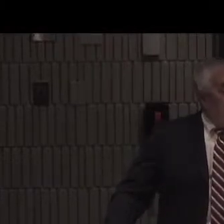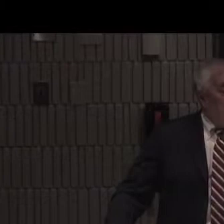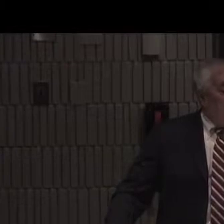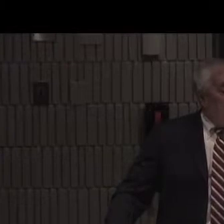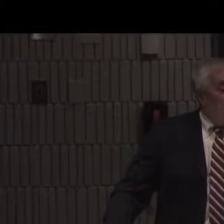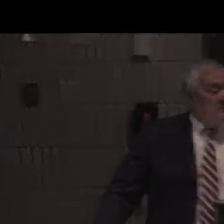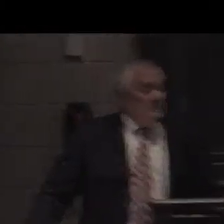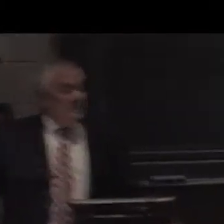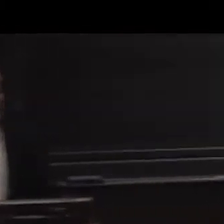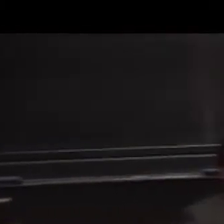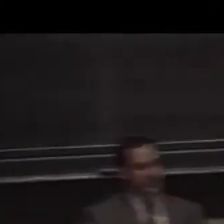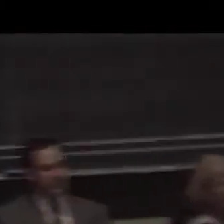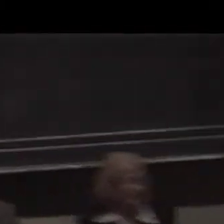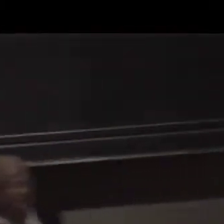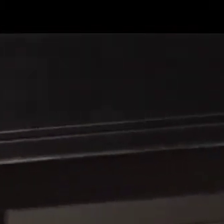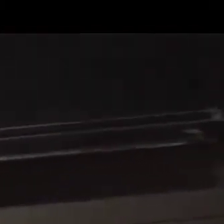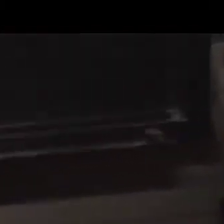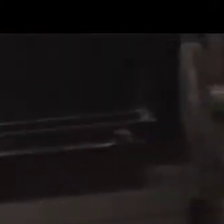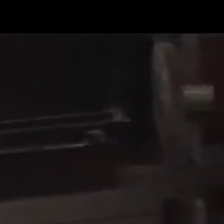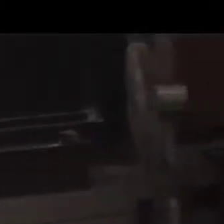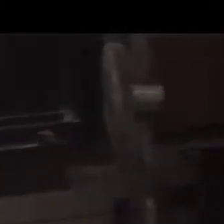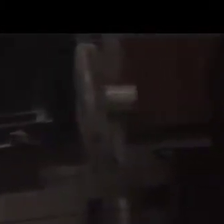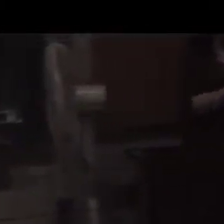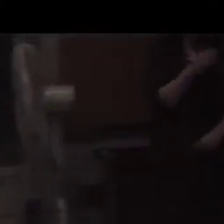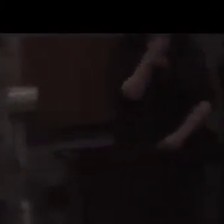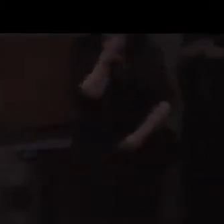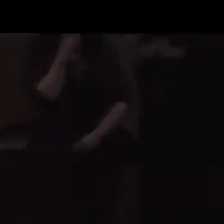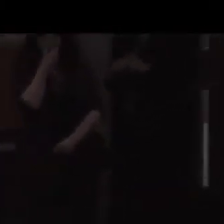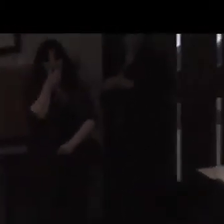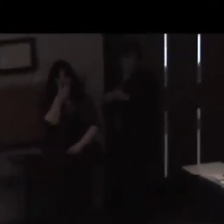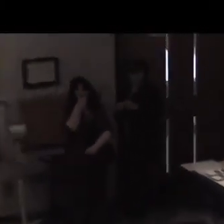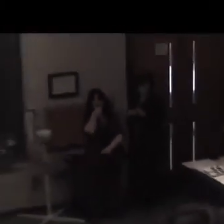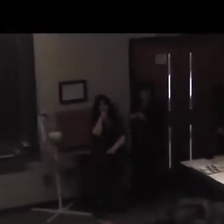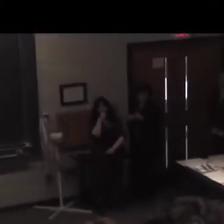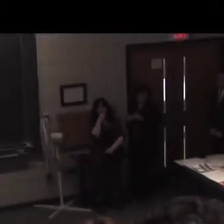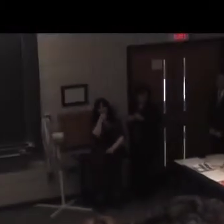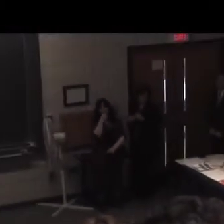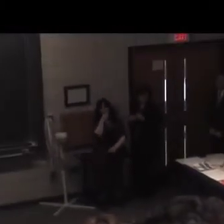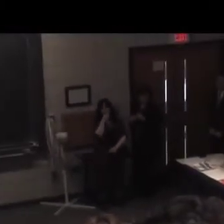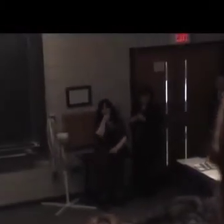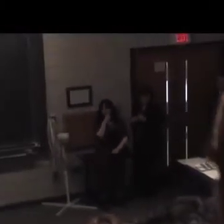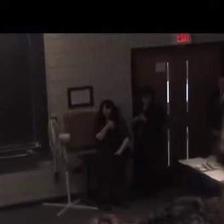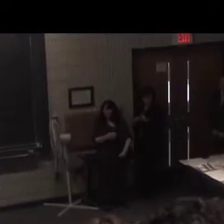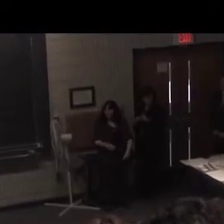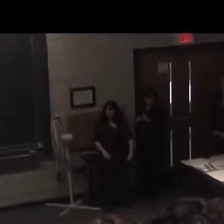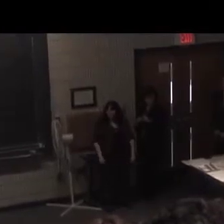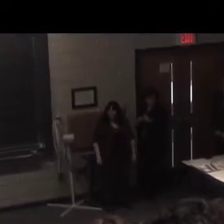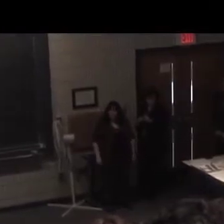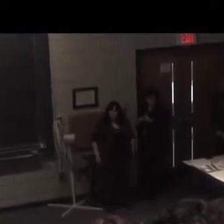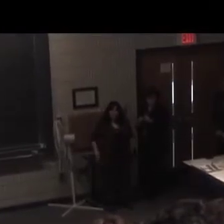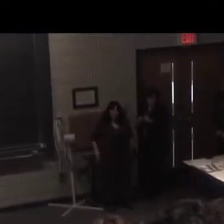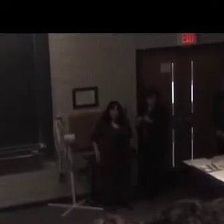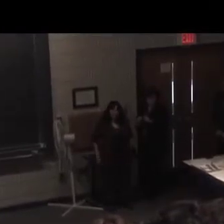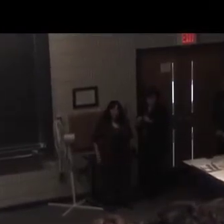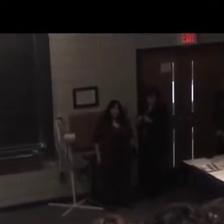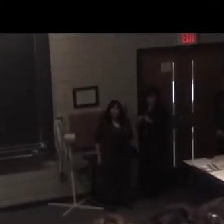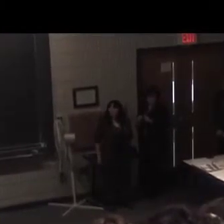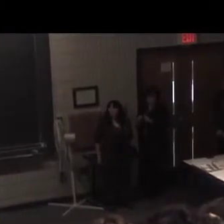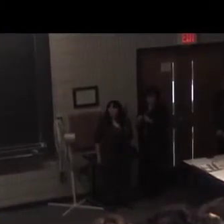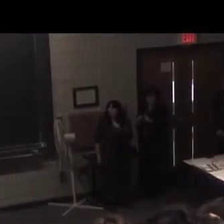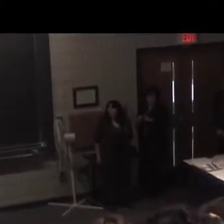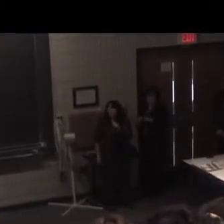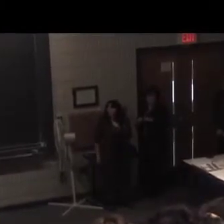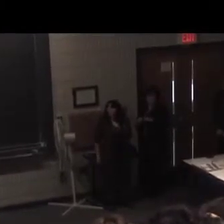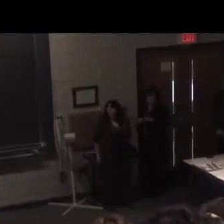Congressman, in President Eisenhower's last speech to the American people in 1960, he warned... Are everybody